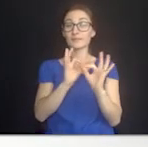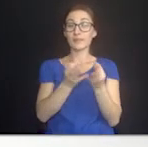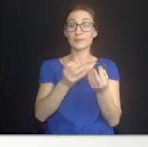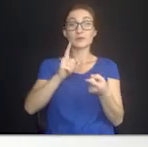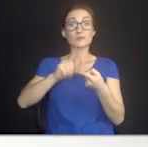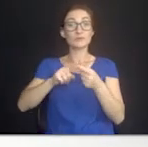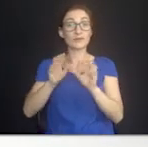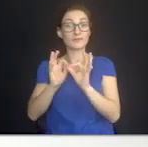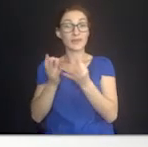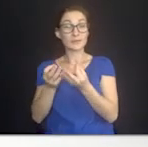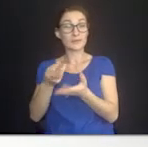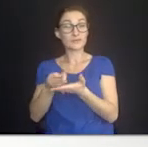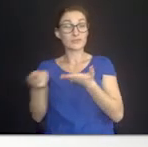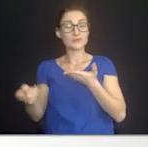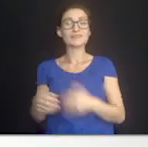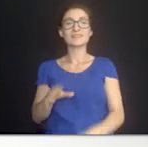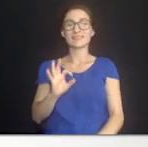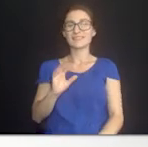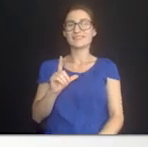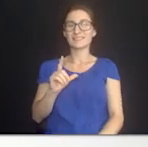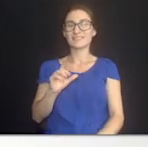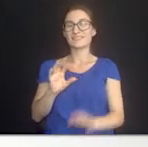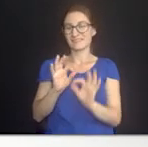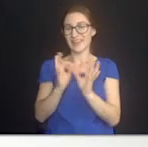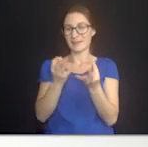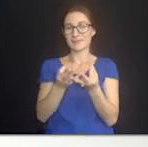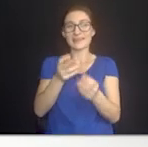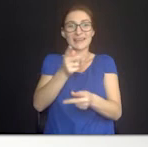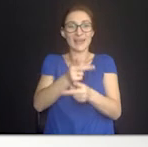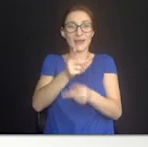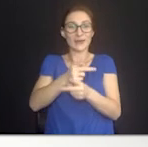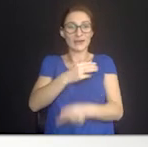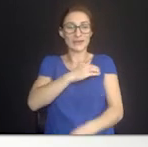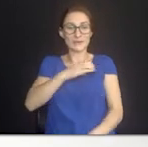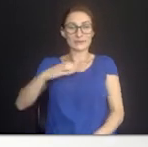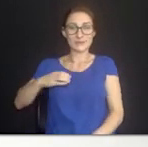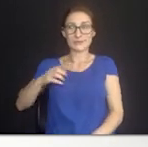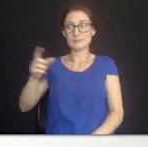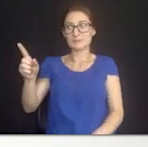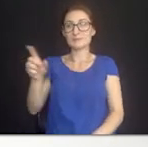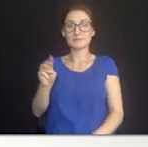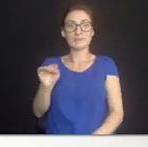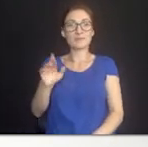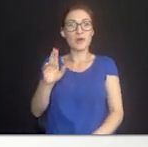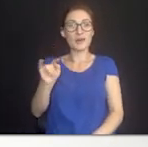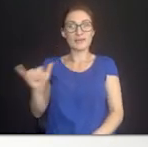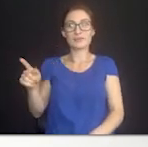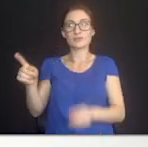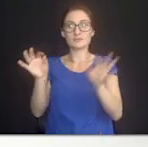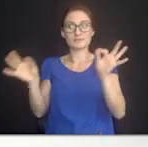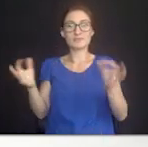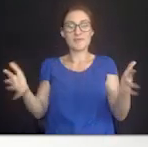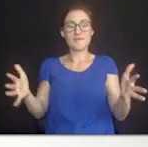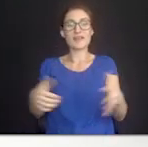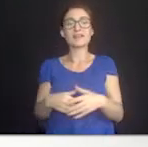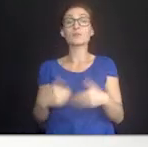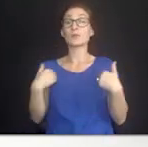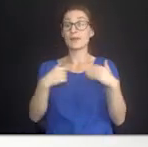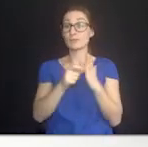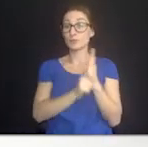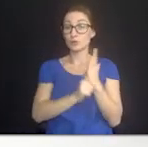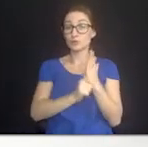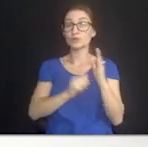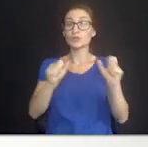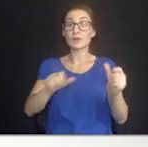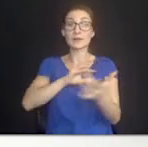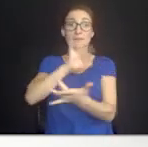And then we have our family-to-family resources, our Family Care Council. Marty shared information about. We do have, like I said, we do have brochures here, so